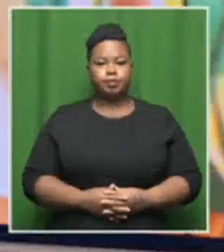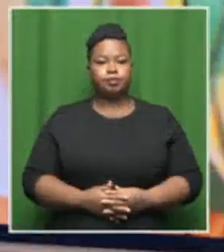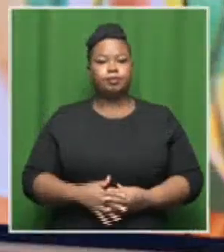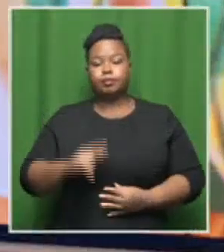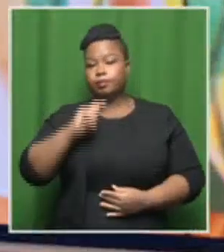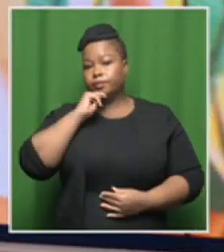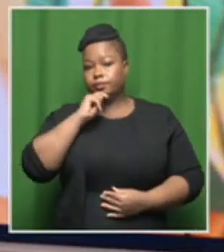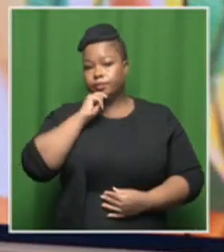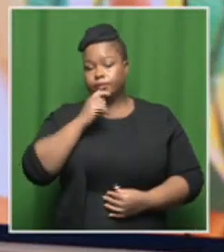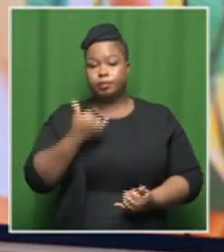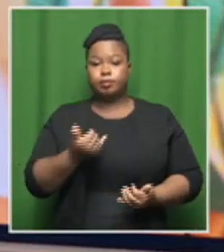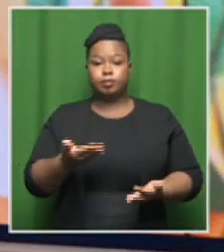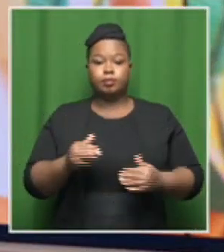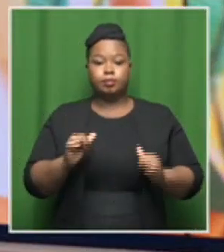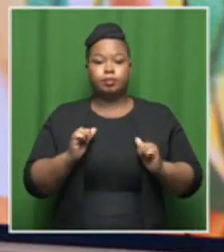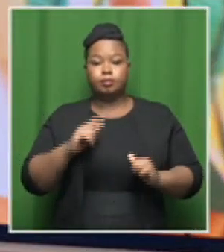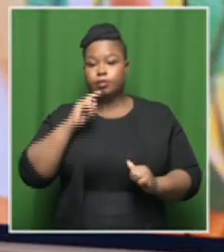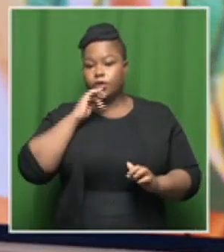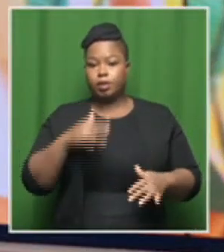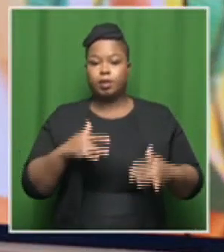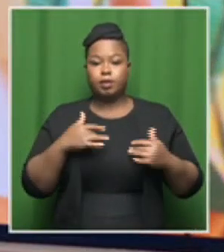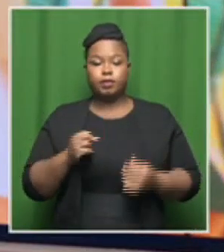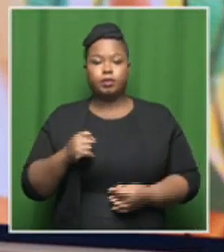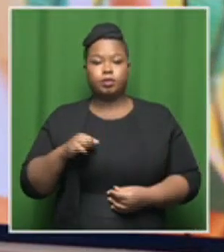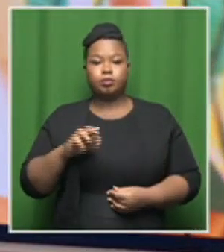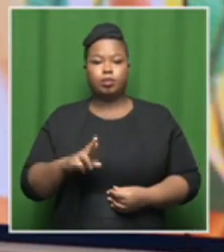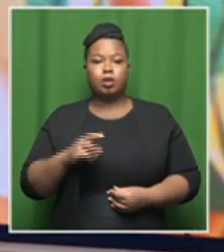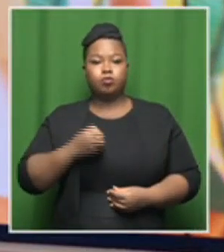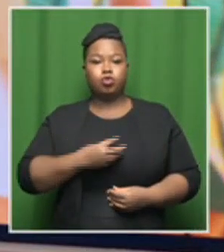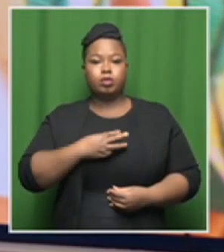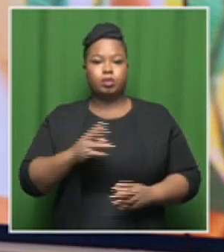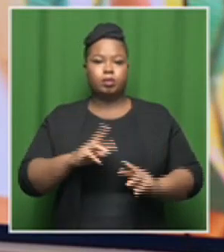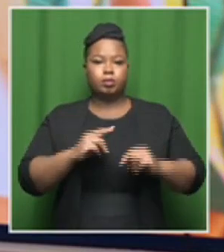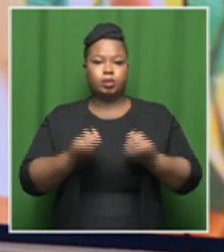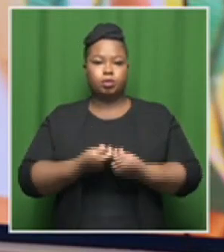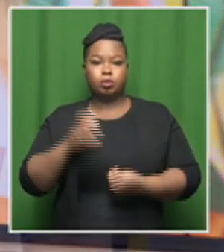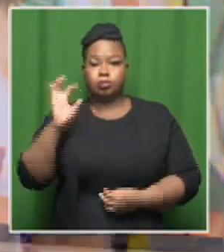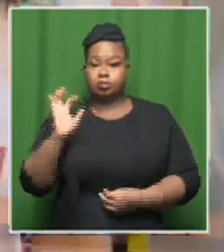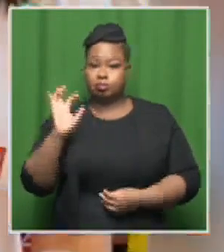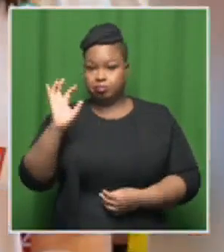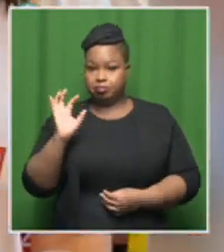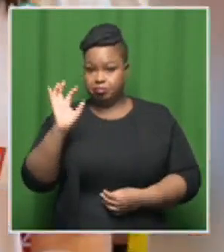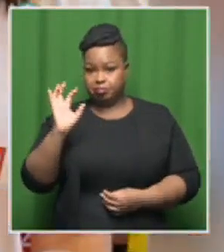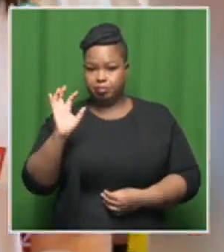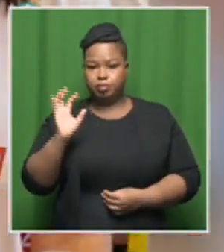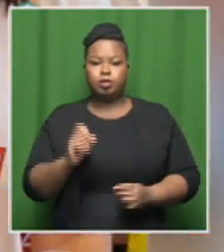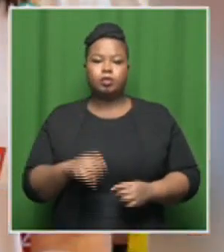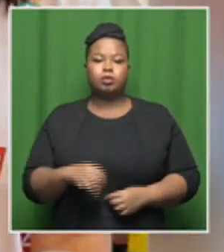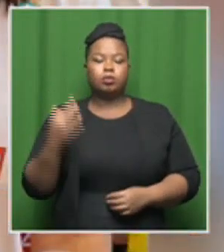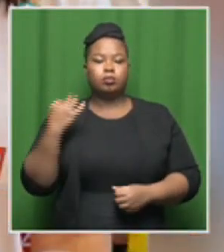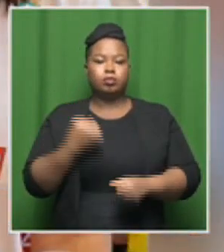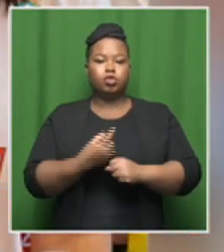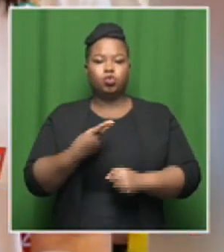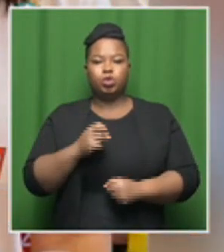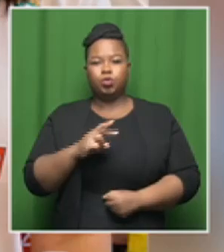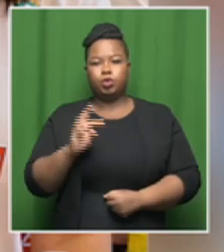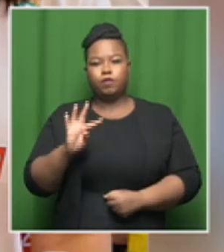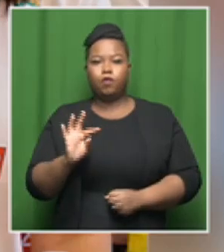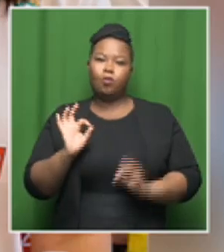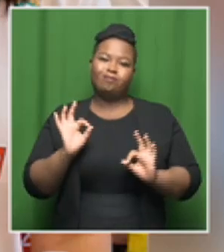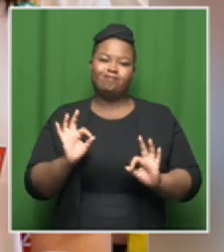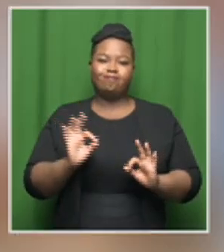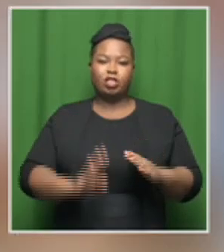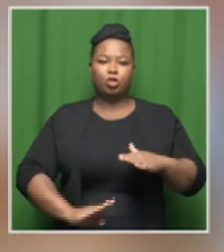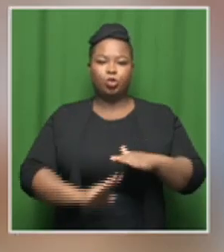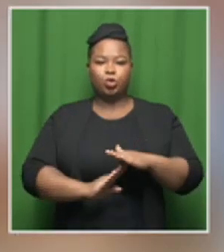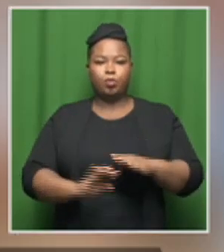A very good morning to you. Welcome back to Morning Live. Now, the Spar Proteas national team, who finished 2024 on a high as the #1